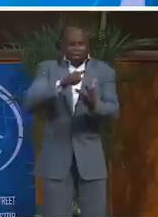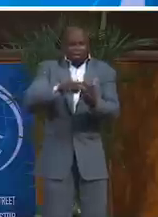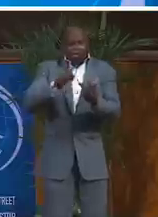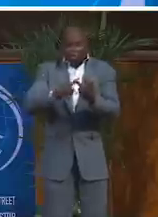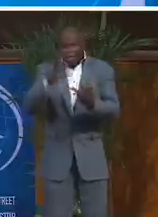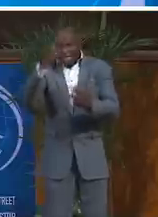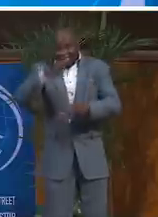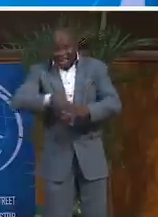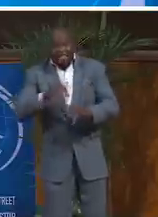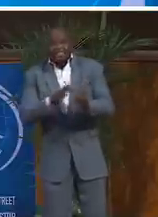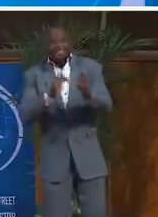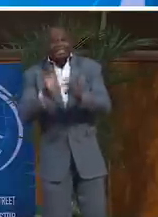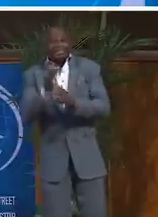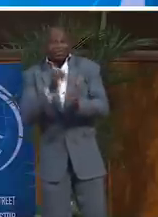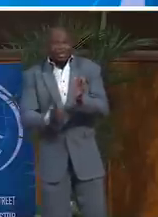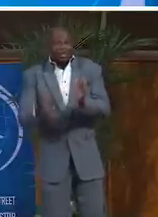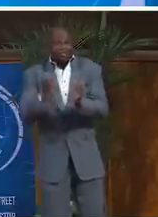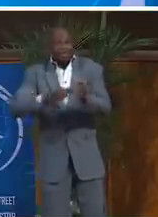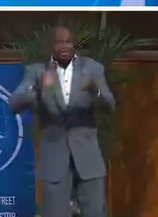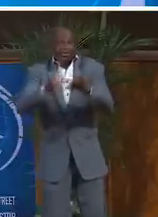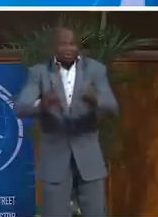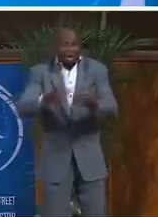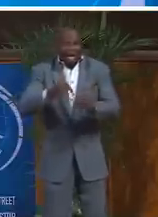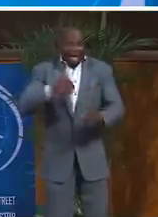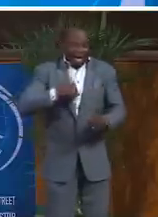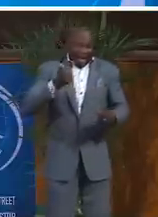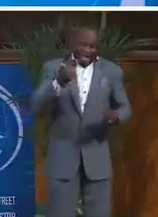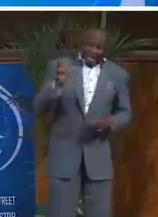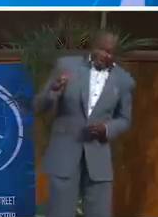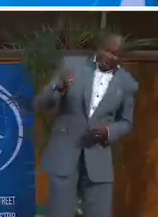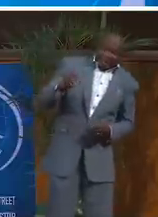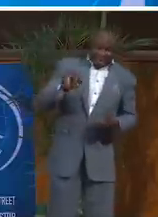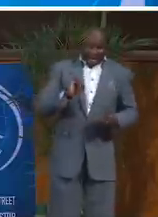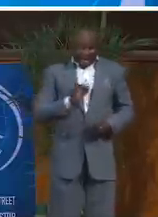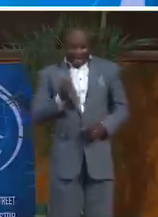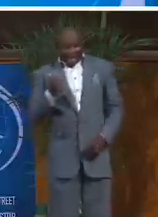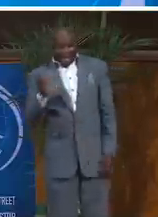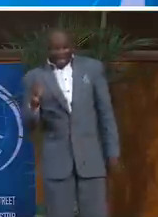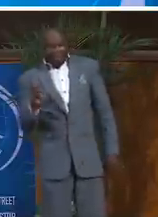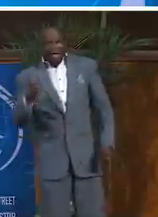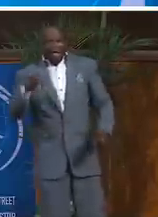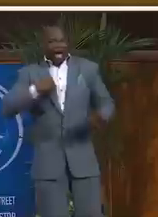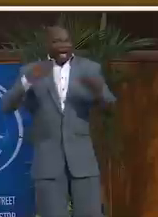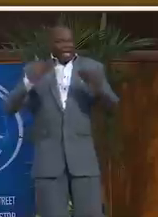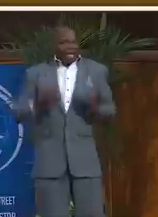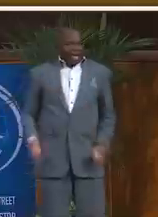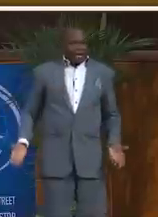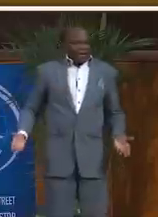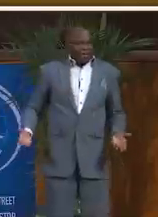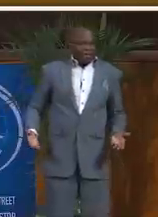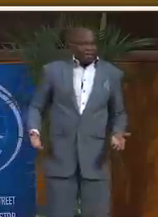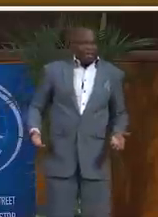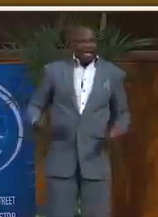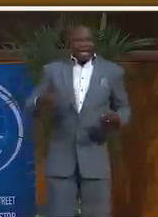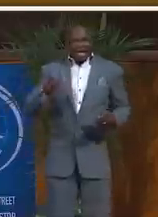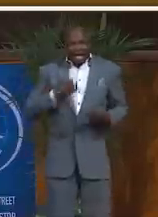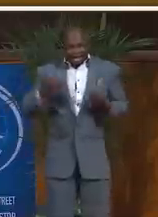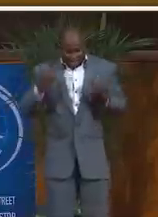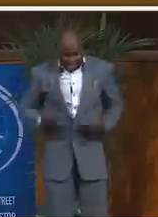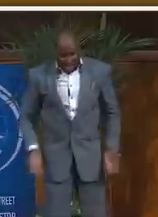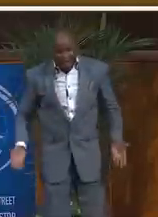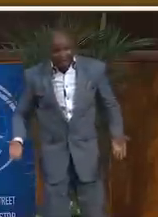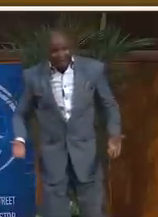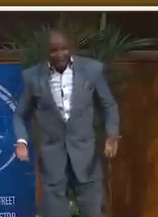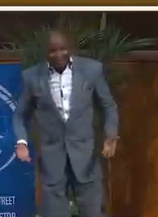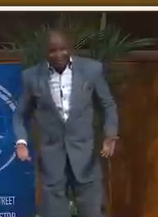3 times, Jesus repeats the phrase, I am. I am. I am.